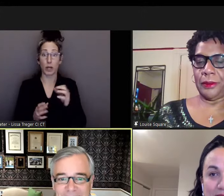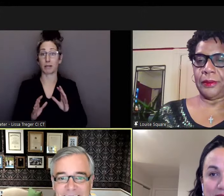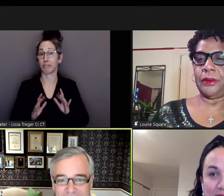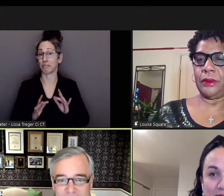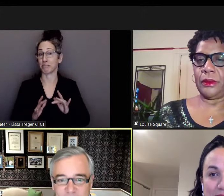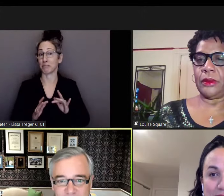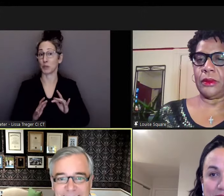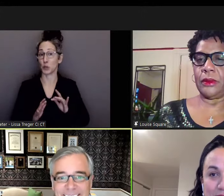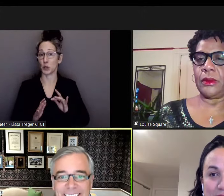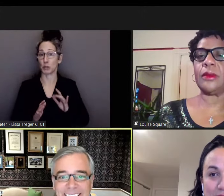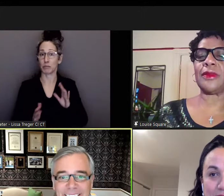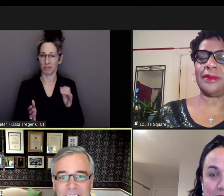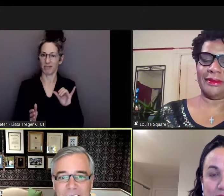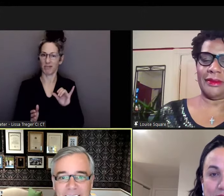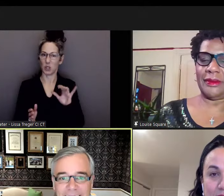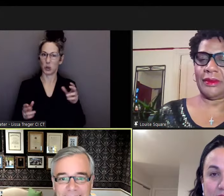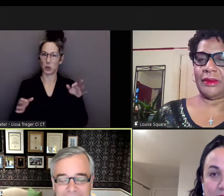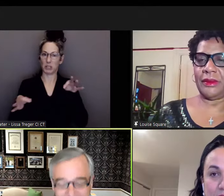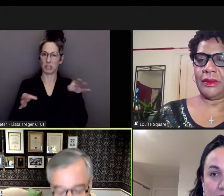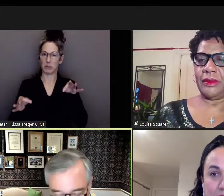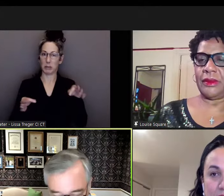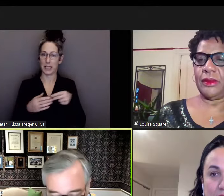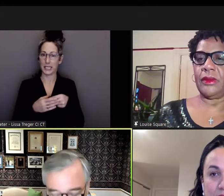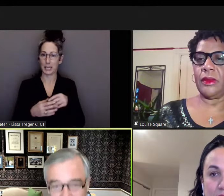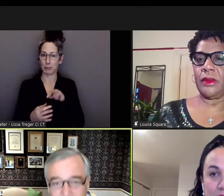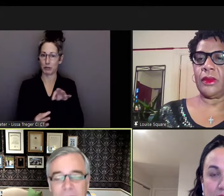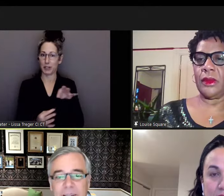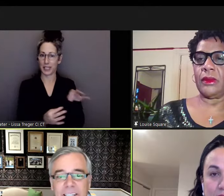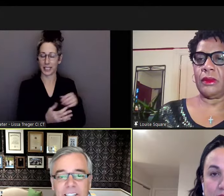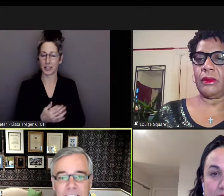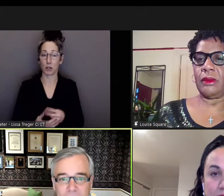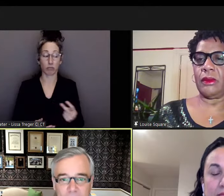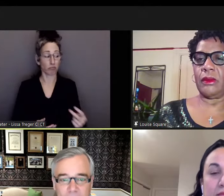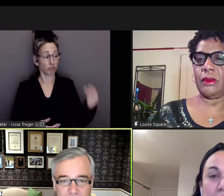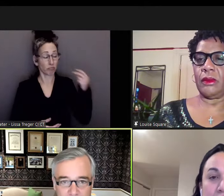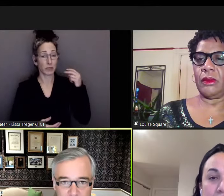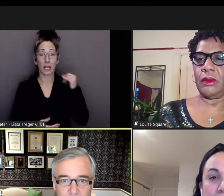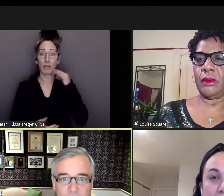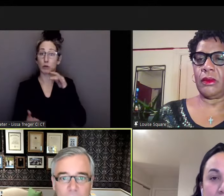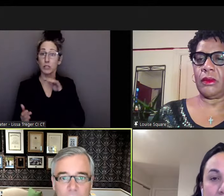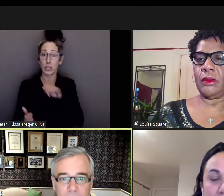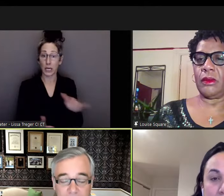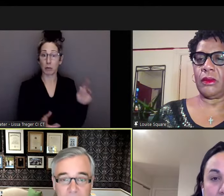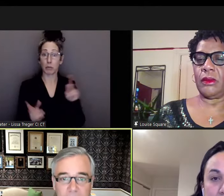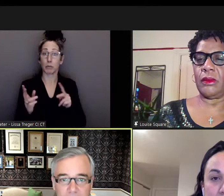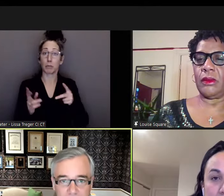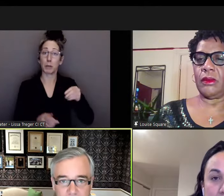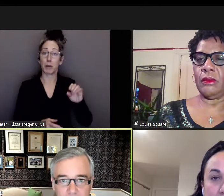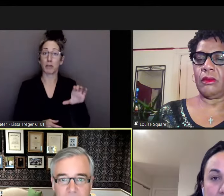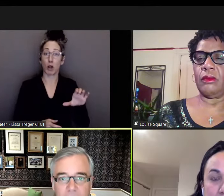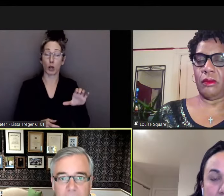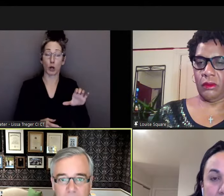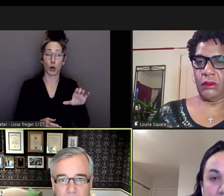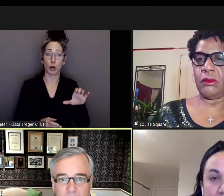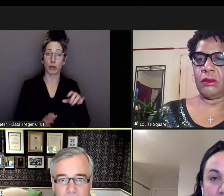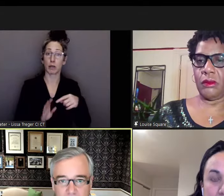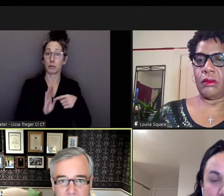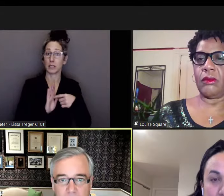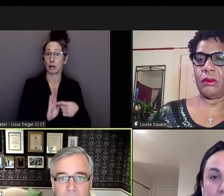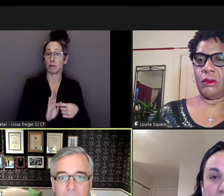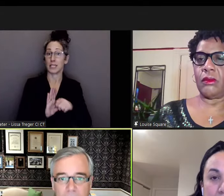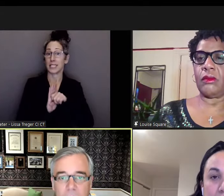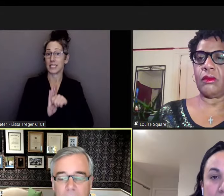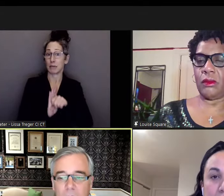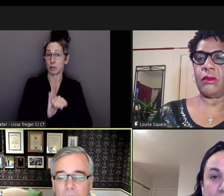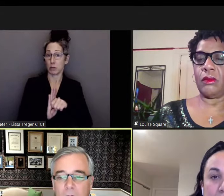recited the slide perfectly. If you study the population of people of color who did get symptomatic